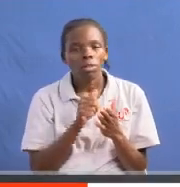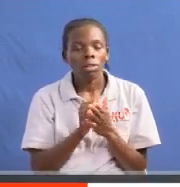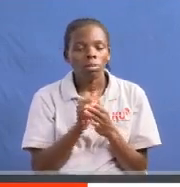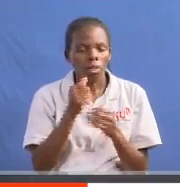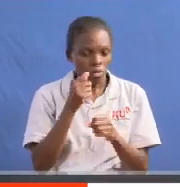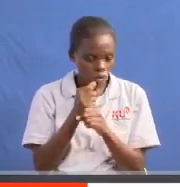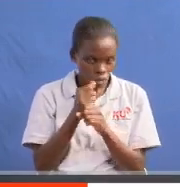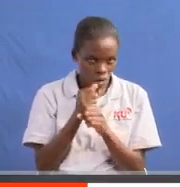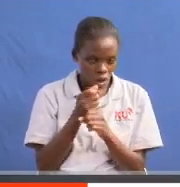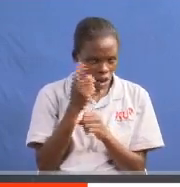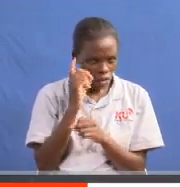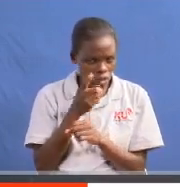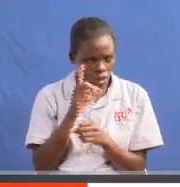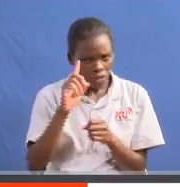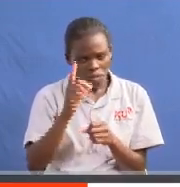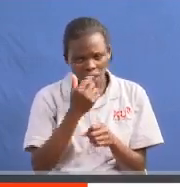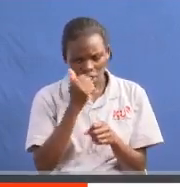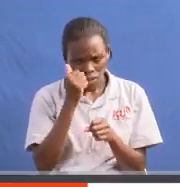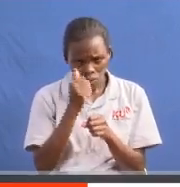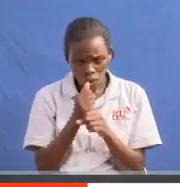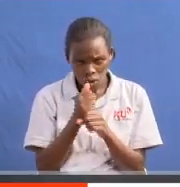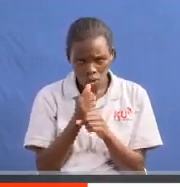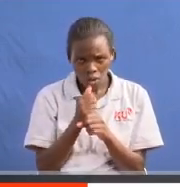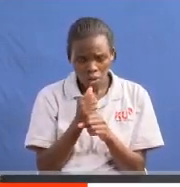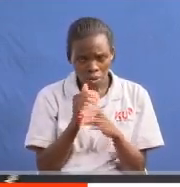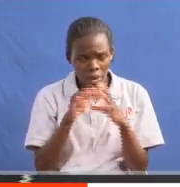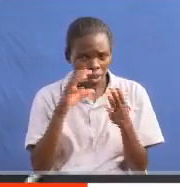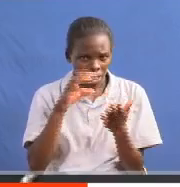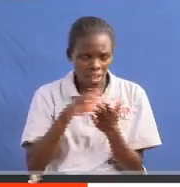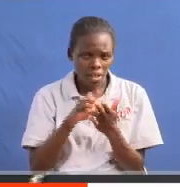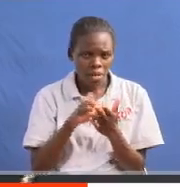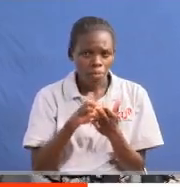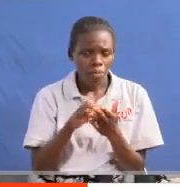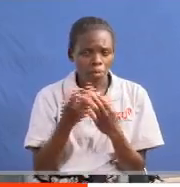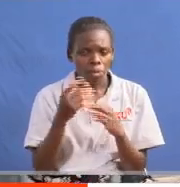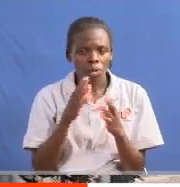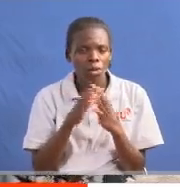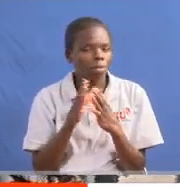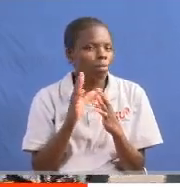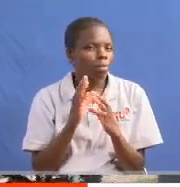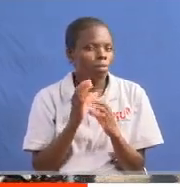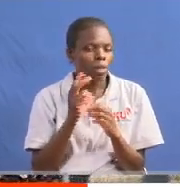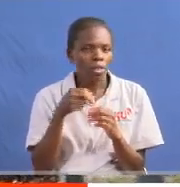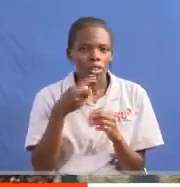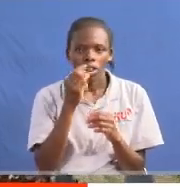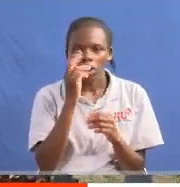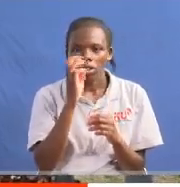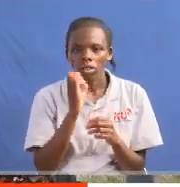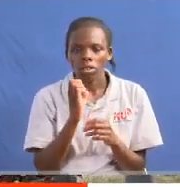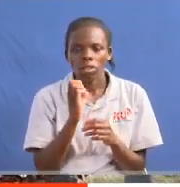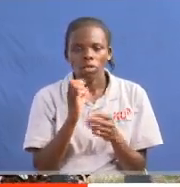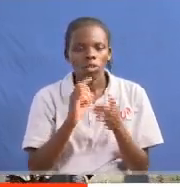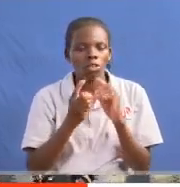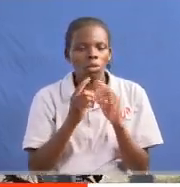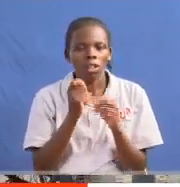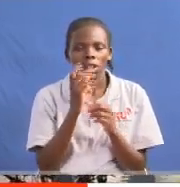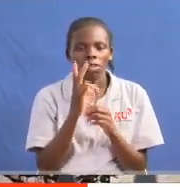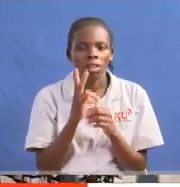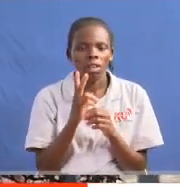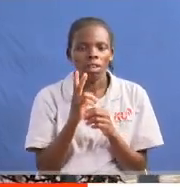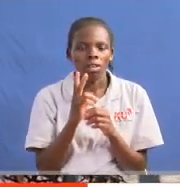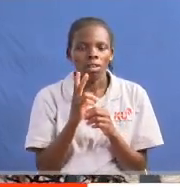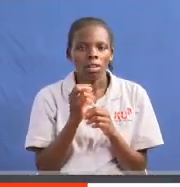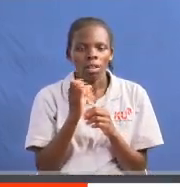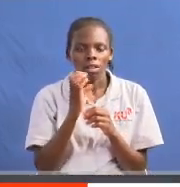him of his past activities and pending cases without proper evidence. Sonko was speaking to the media after the face-off with